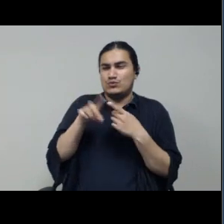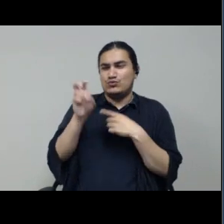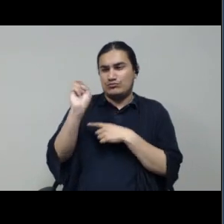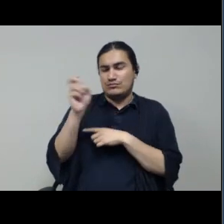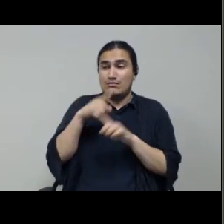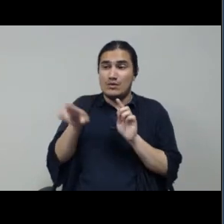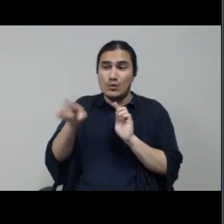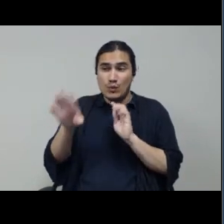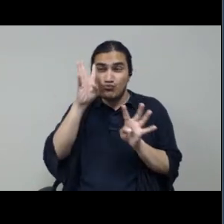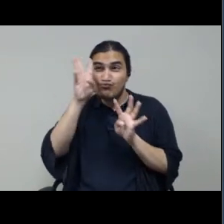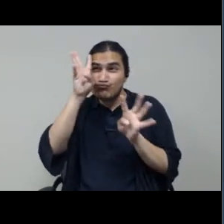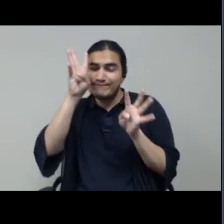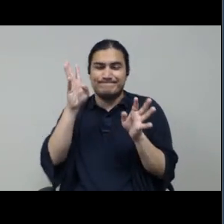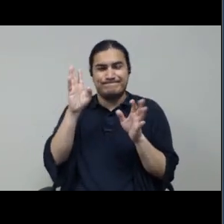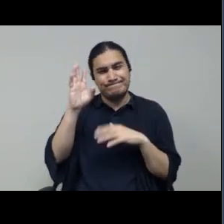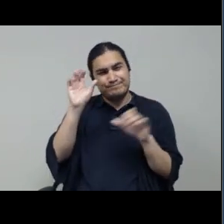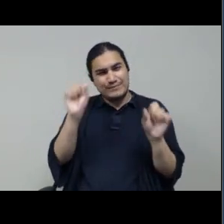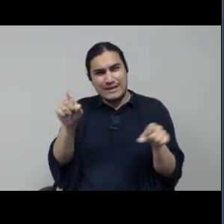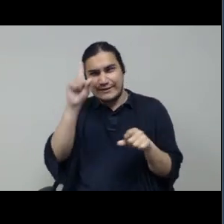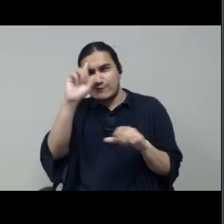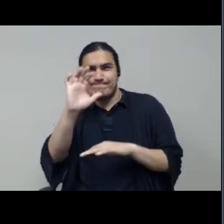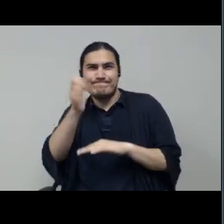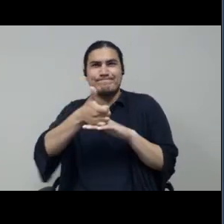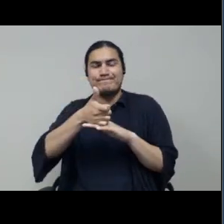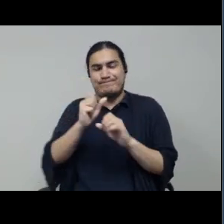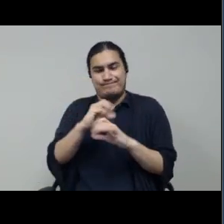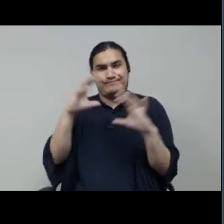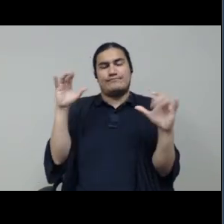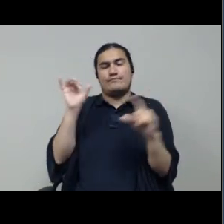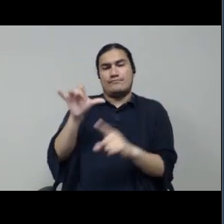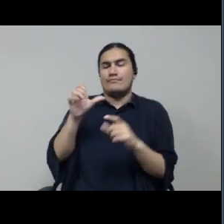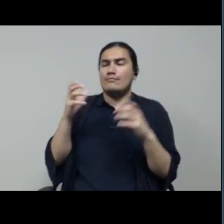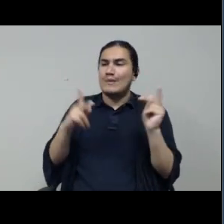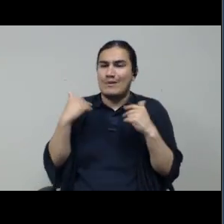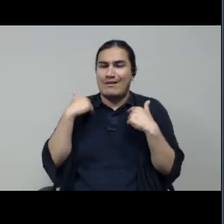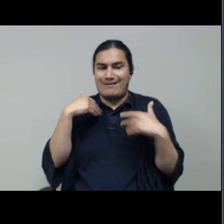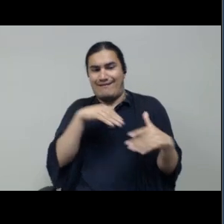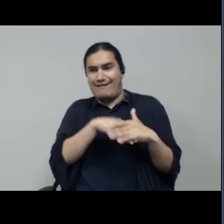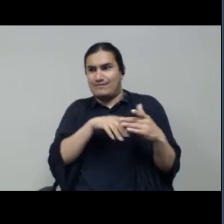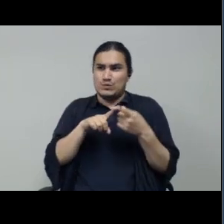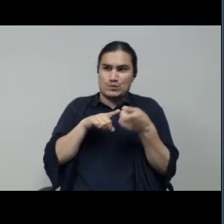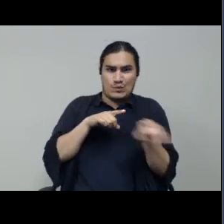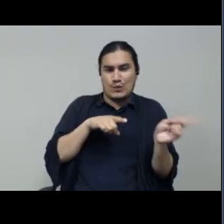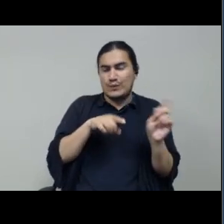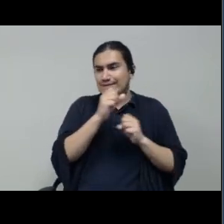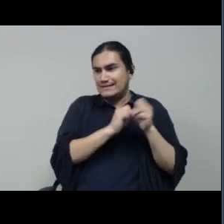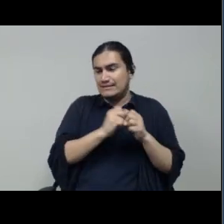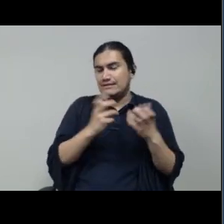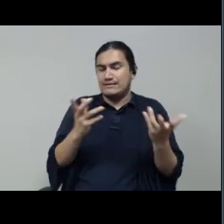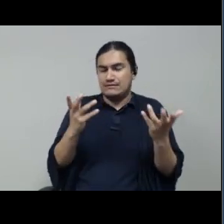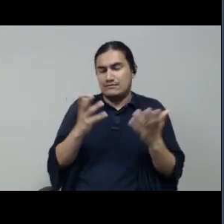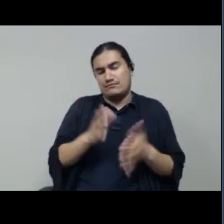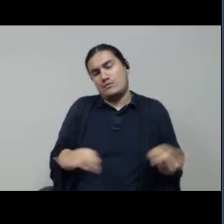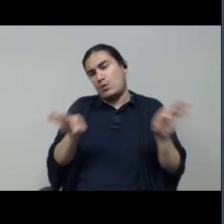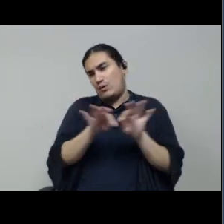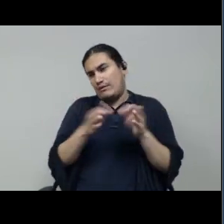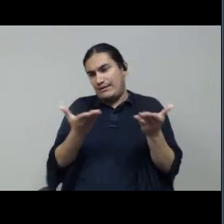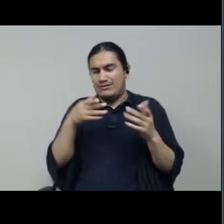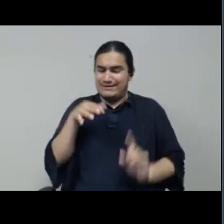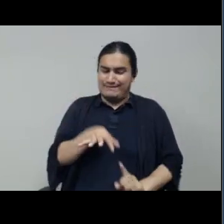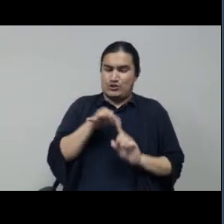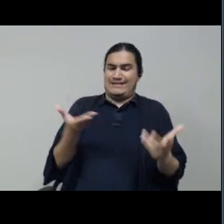and your innovation to ensuring that people have access to those facilities are imperative, specifically here in Fresno. So thank you so